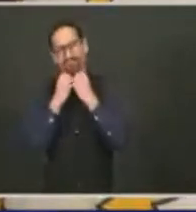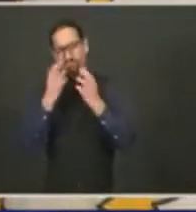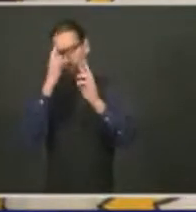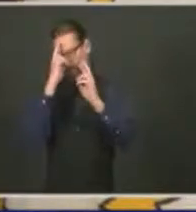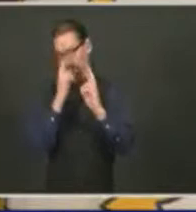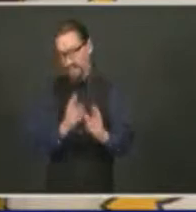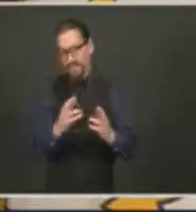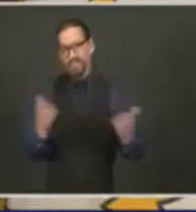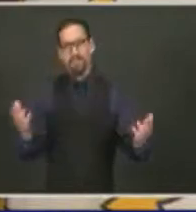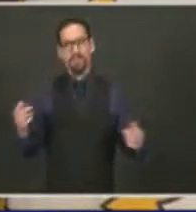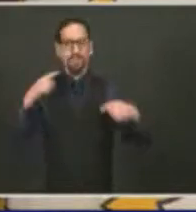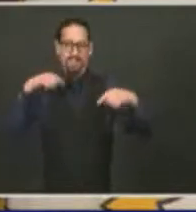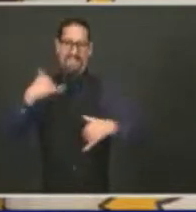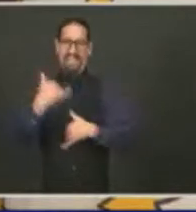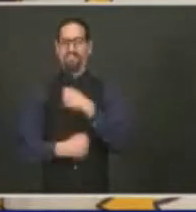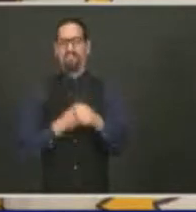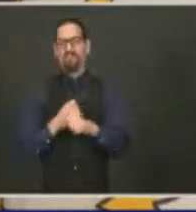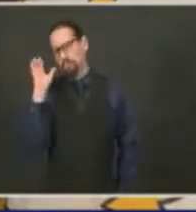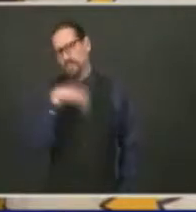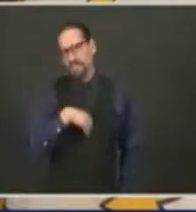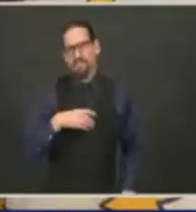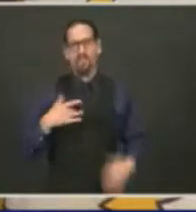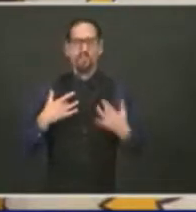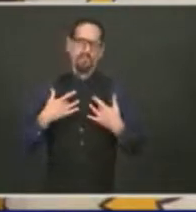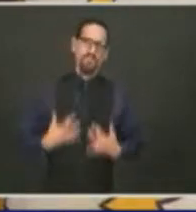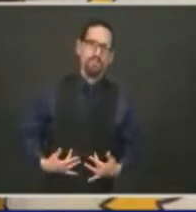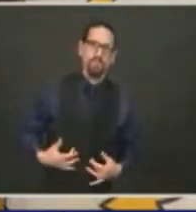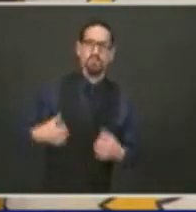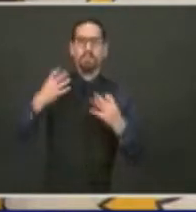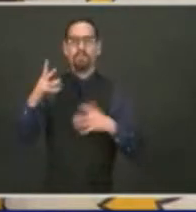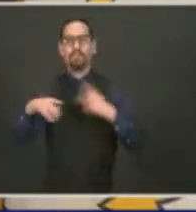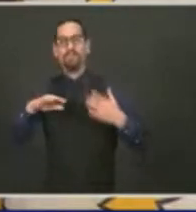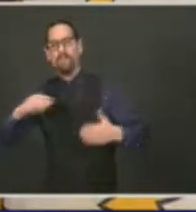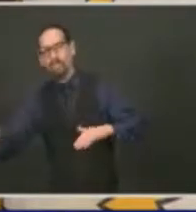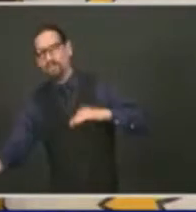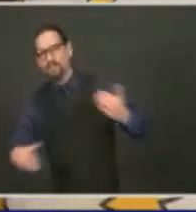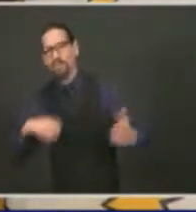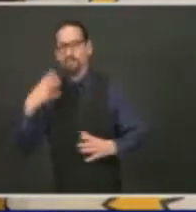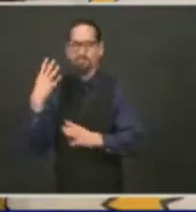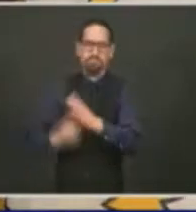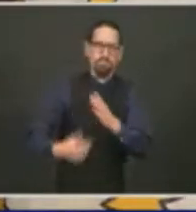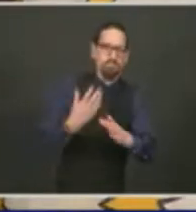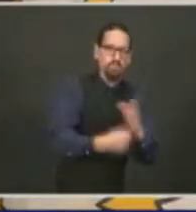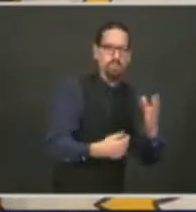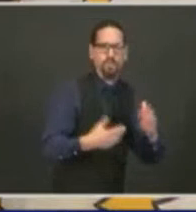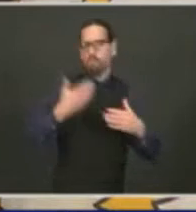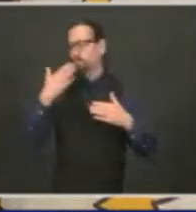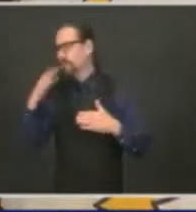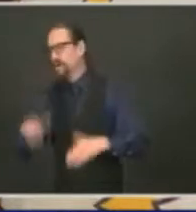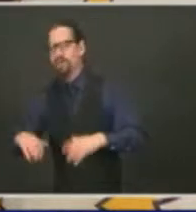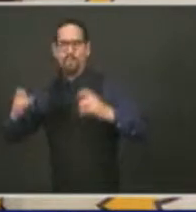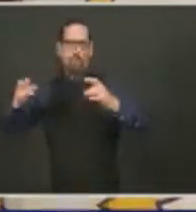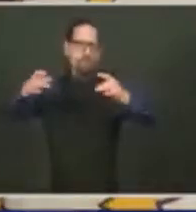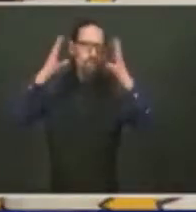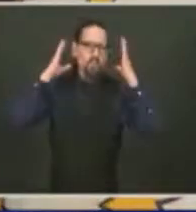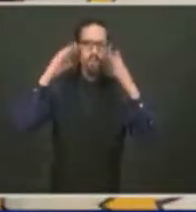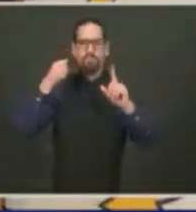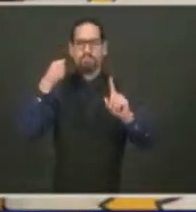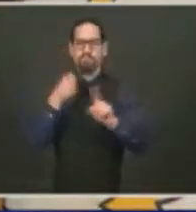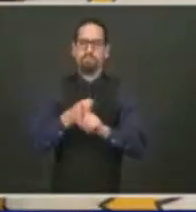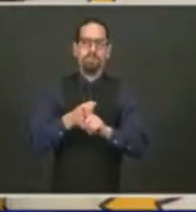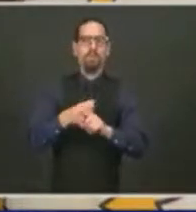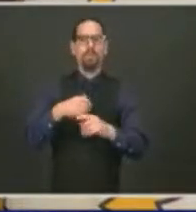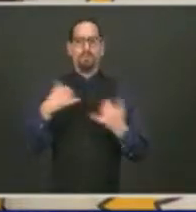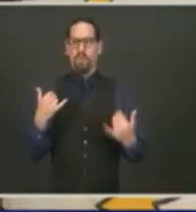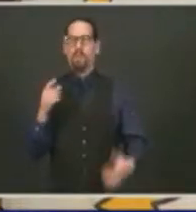lot of depressing things have happened. There's been too much loss. Way too much bad has happened this year, but really it's just this year. I am very optimistic about our future,